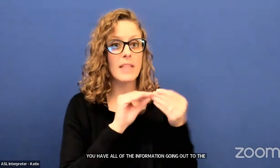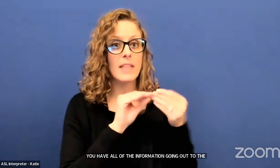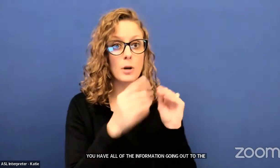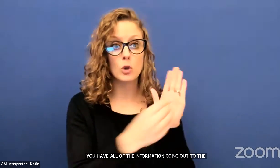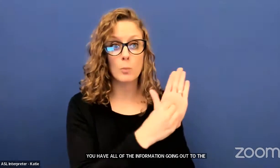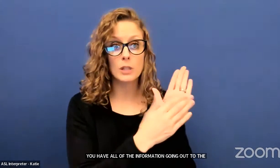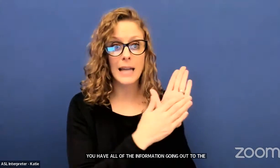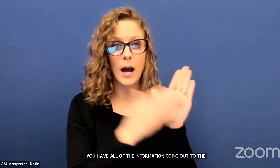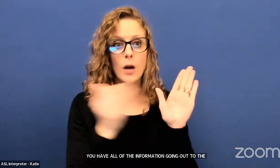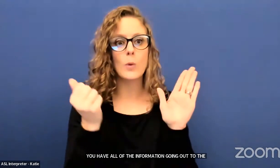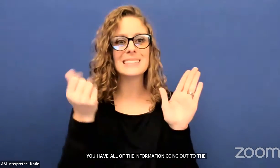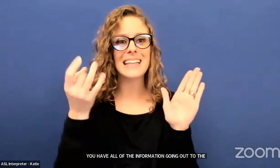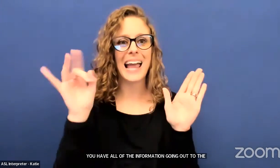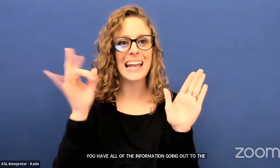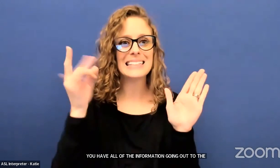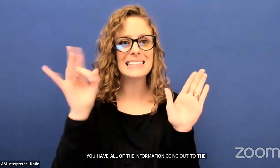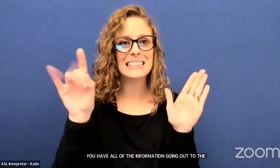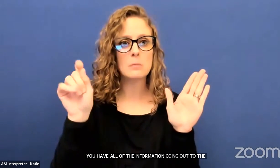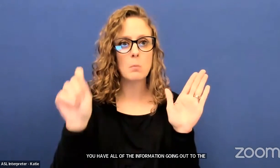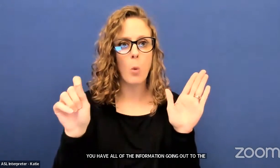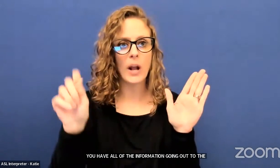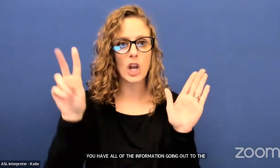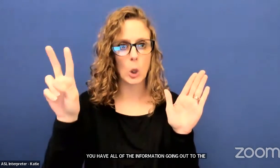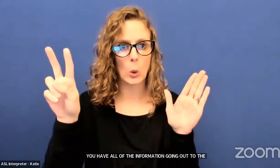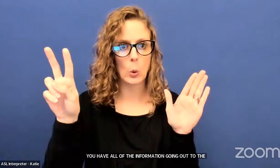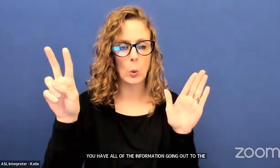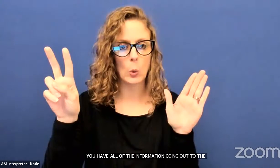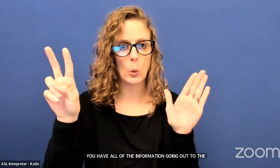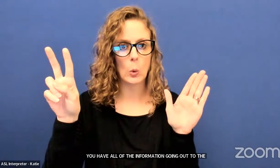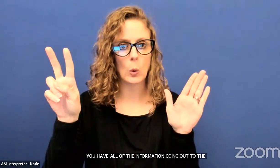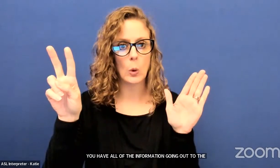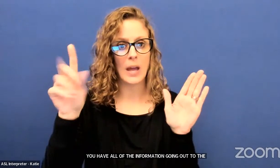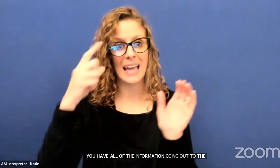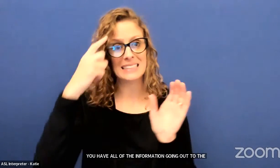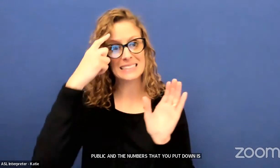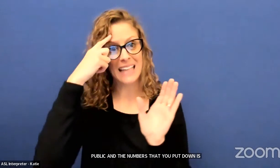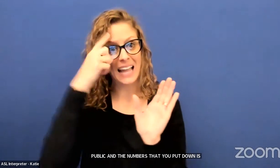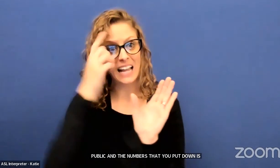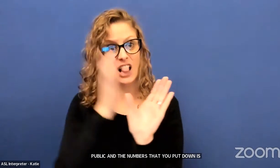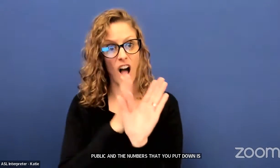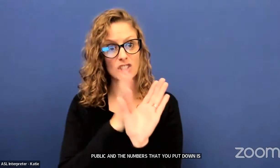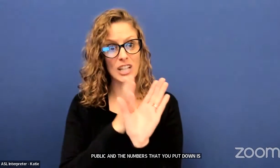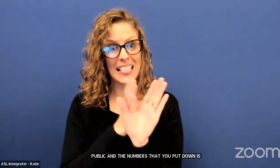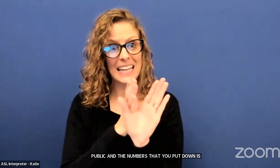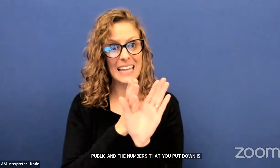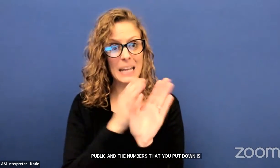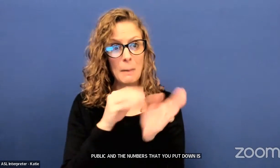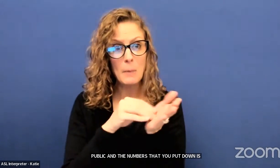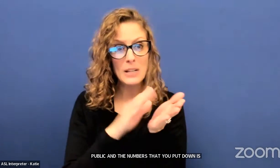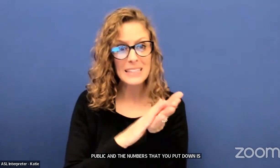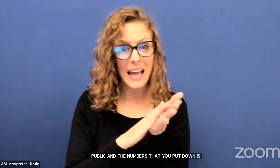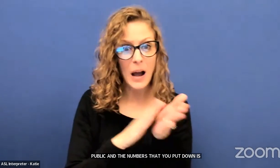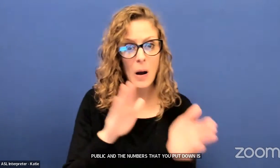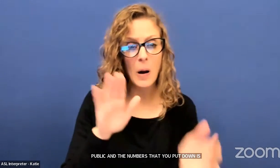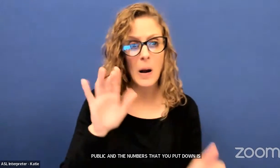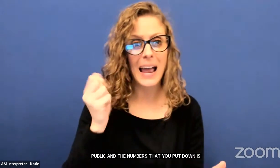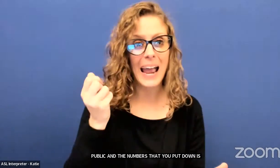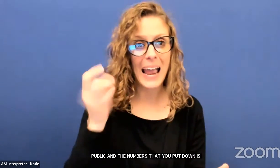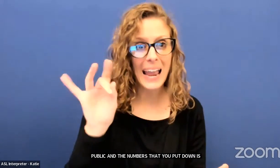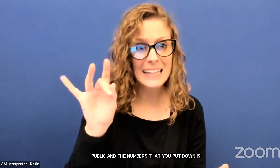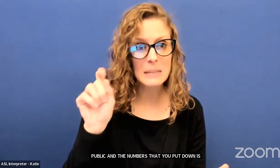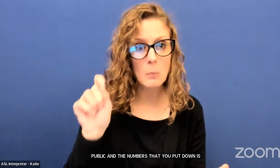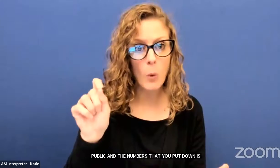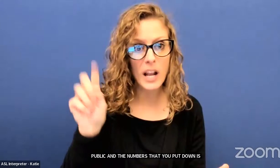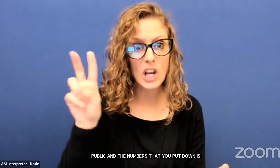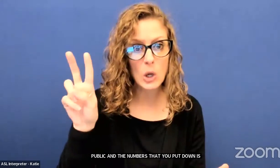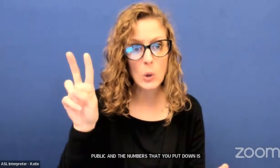is 18.2. And psychologically, putting a 0.2 raises more